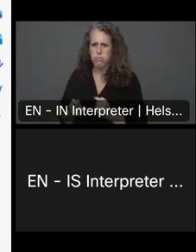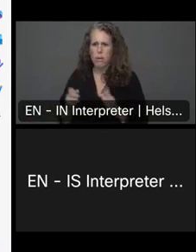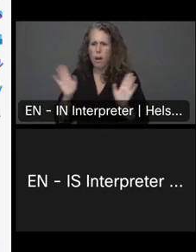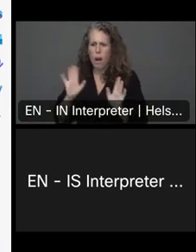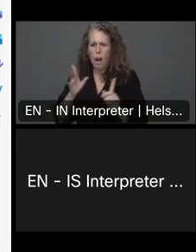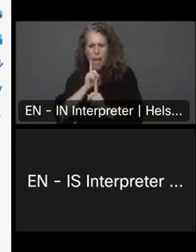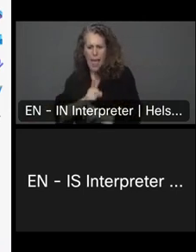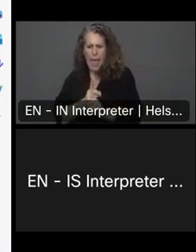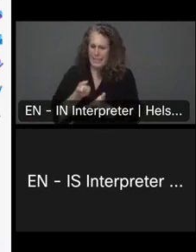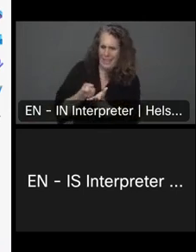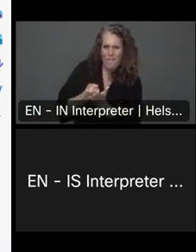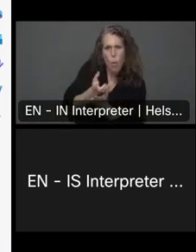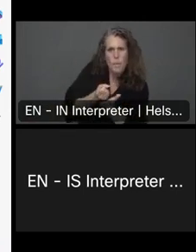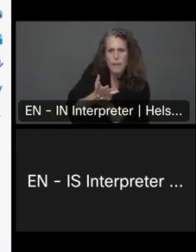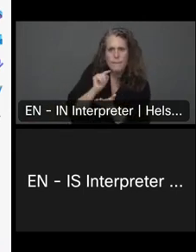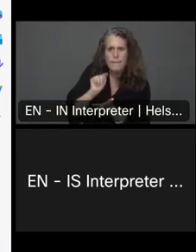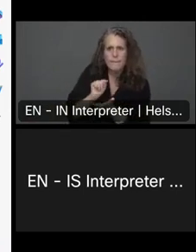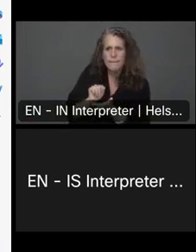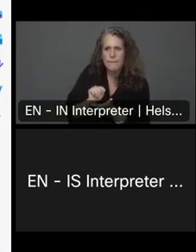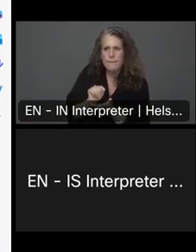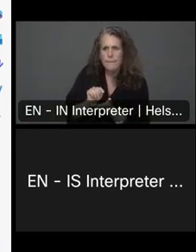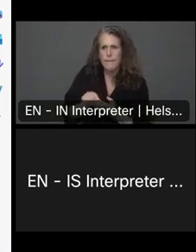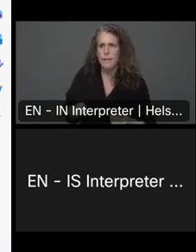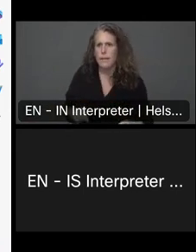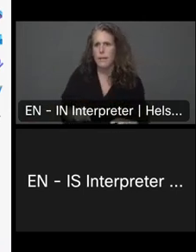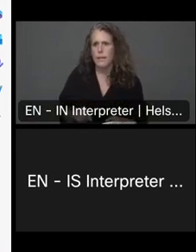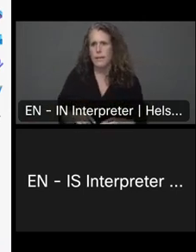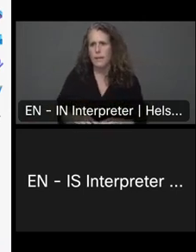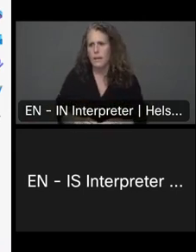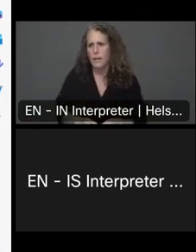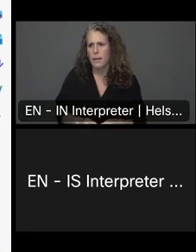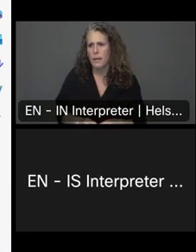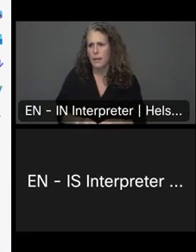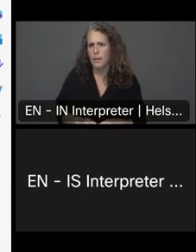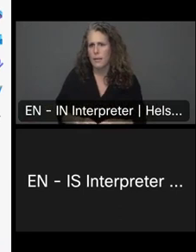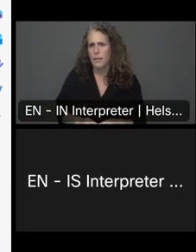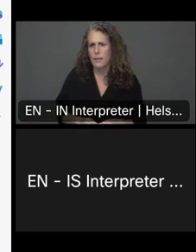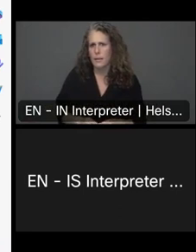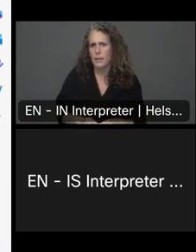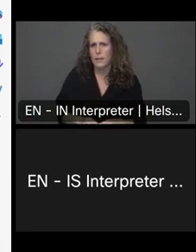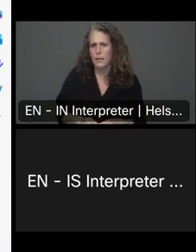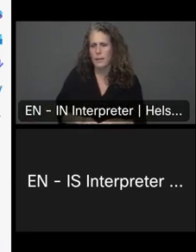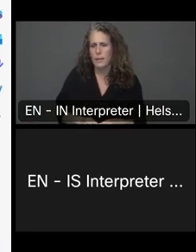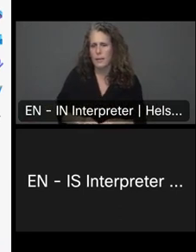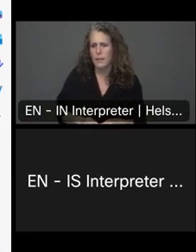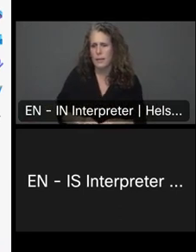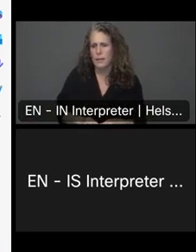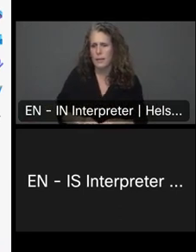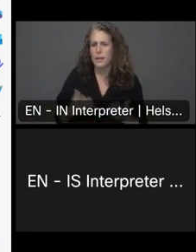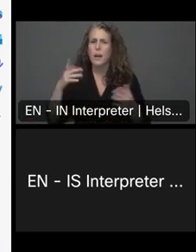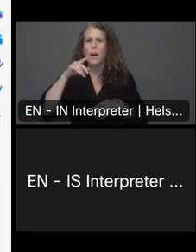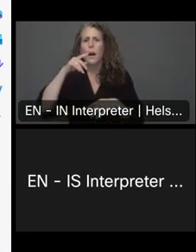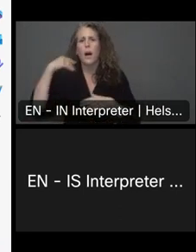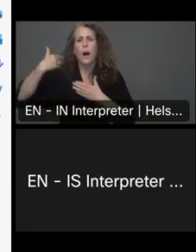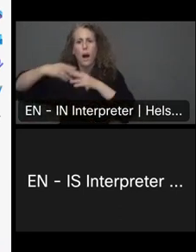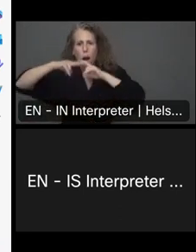is precisely because Panini, etc., the grammarians and the rhetoricians. So